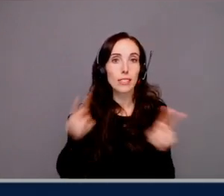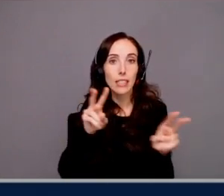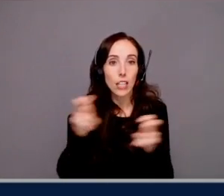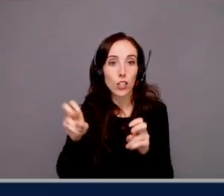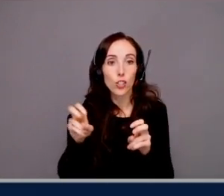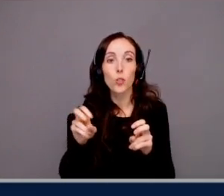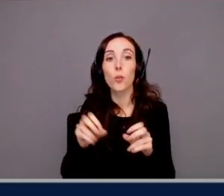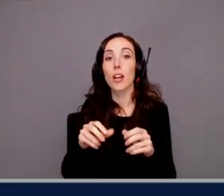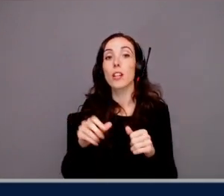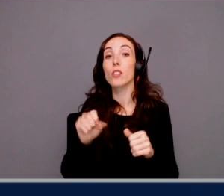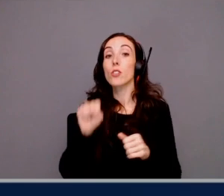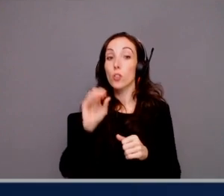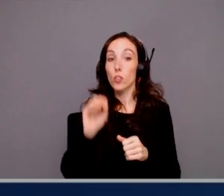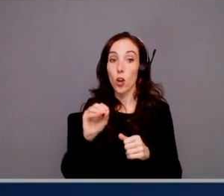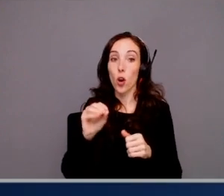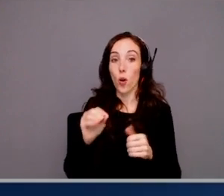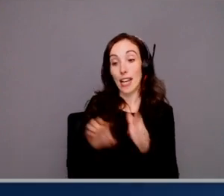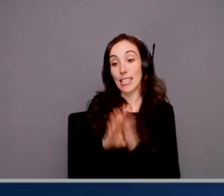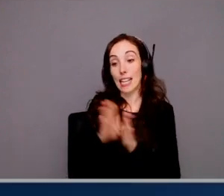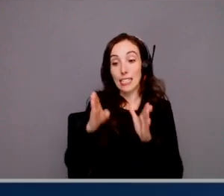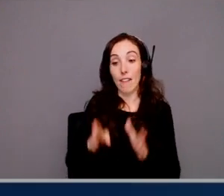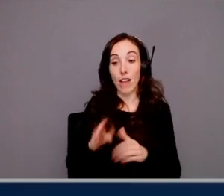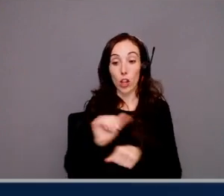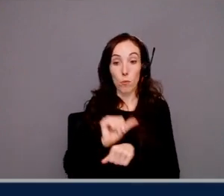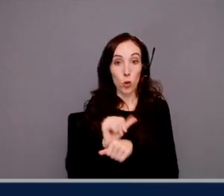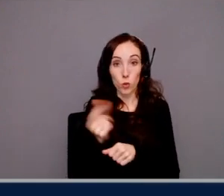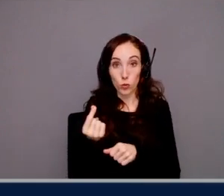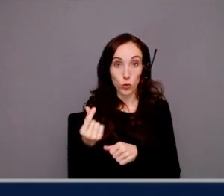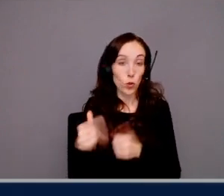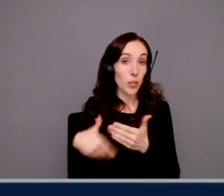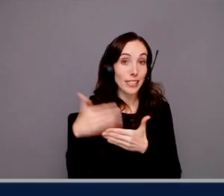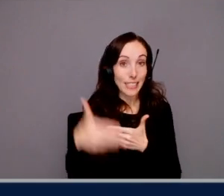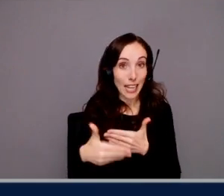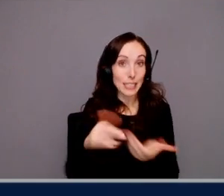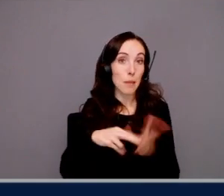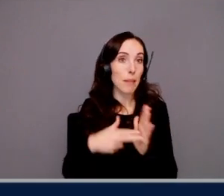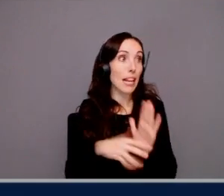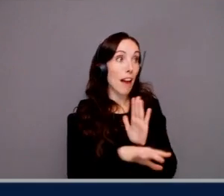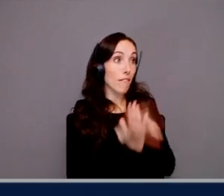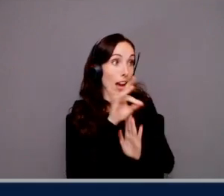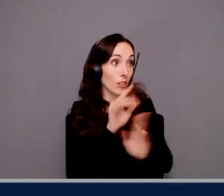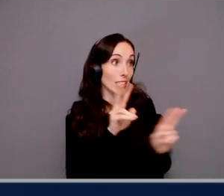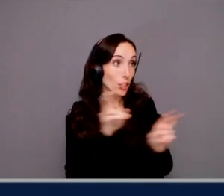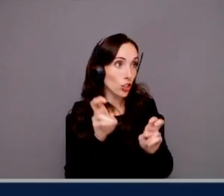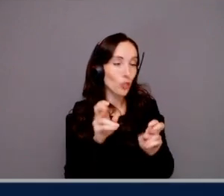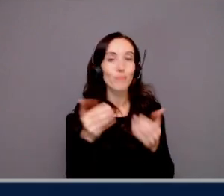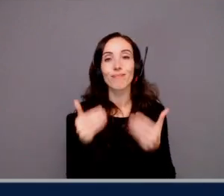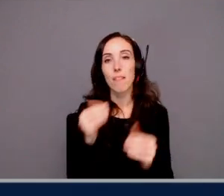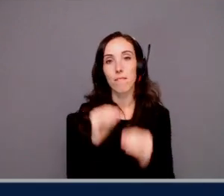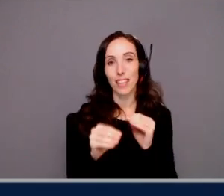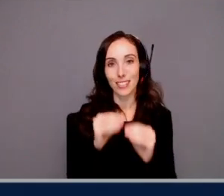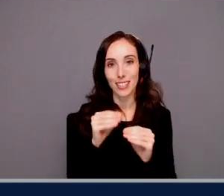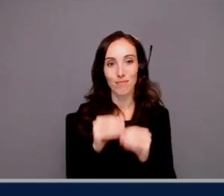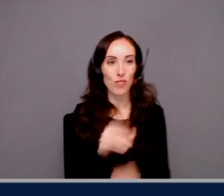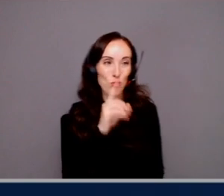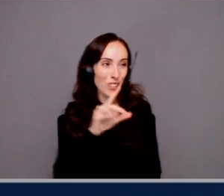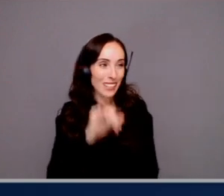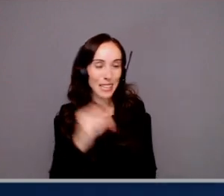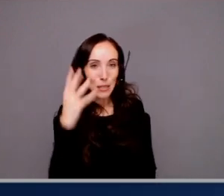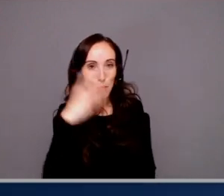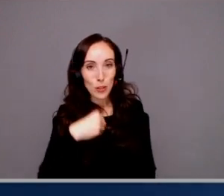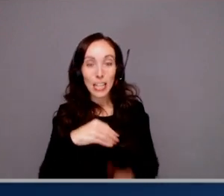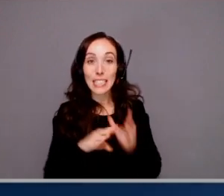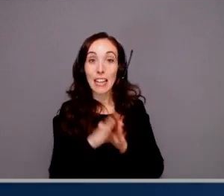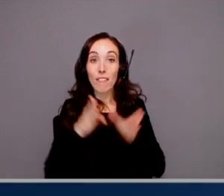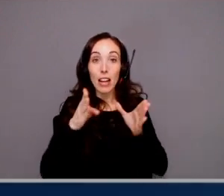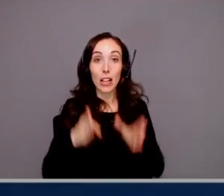as developer workflow. I Let's found fix this issue. Let's fix this. Yeah, So this is the beauty here, right? So developers do not need to know how to